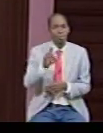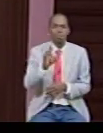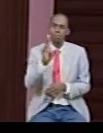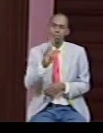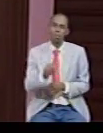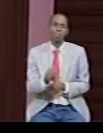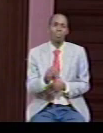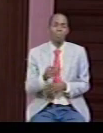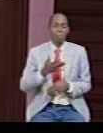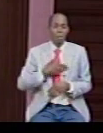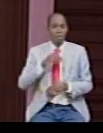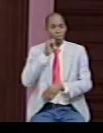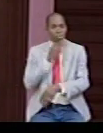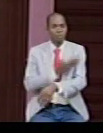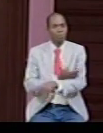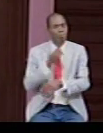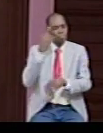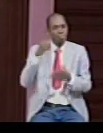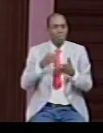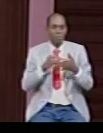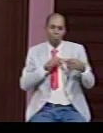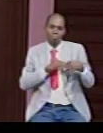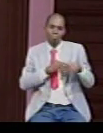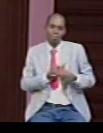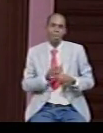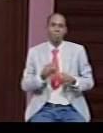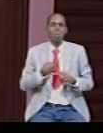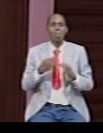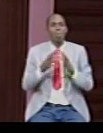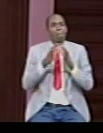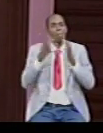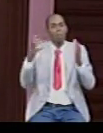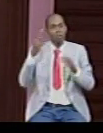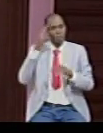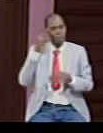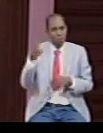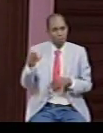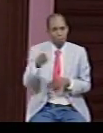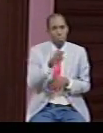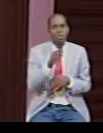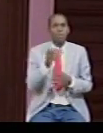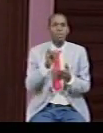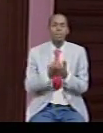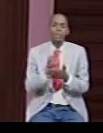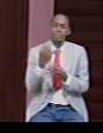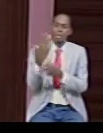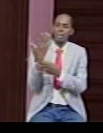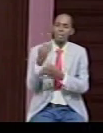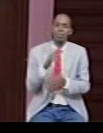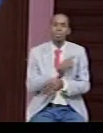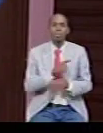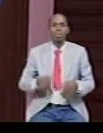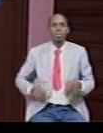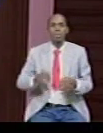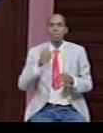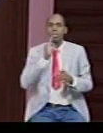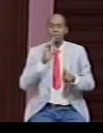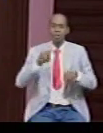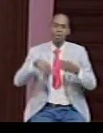for it grieved me much for your sakes that the hand of the Lord is gone